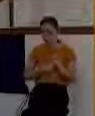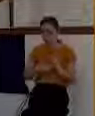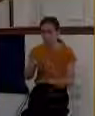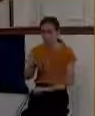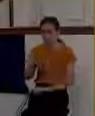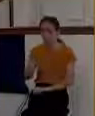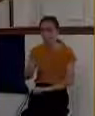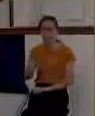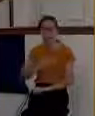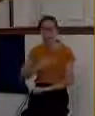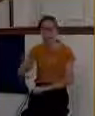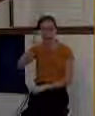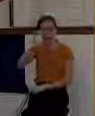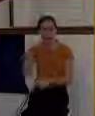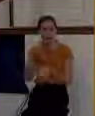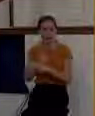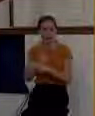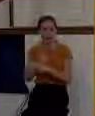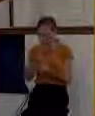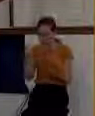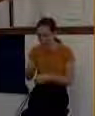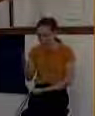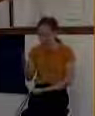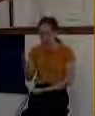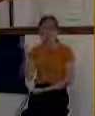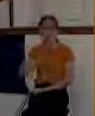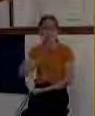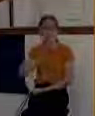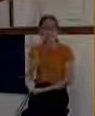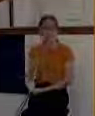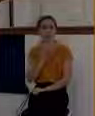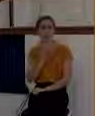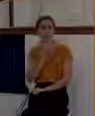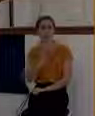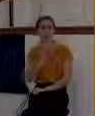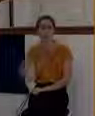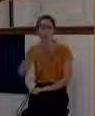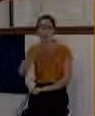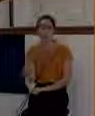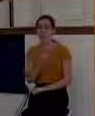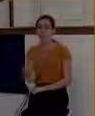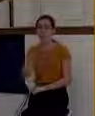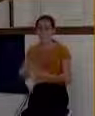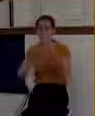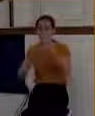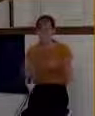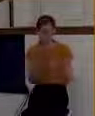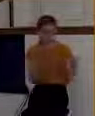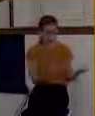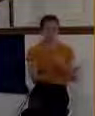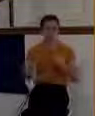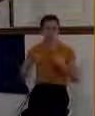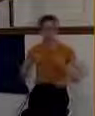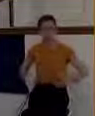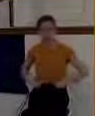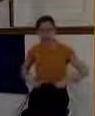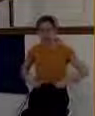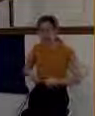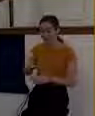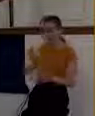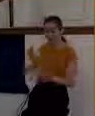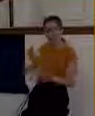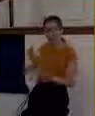Again, the old prophet is, by doing this, by bringing him back to his city, by laying him in his own tomb, he's bestowing